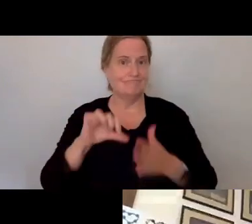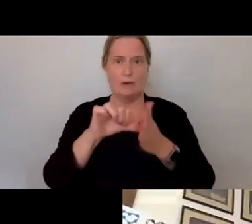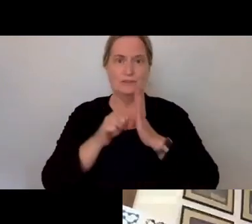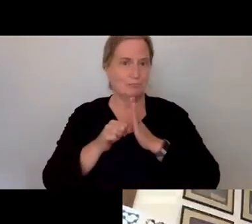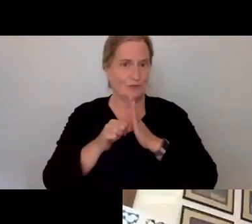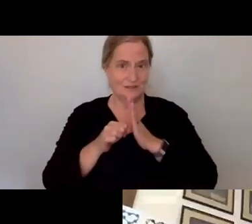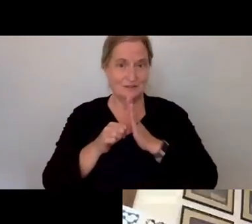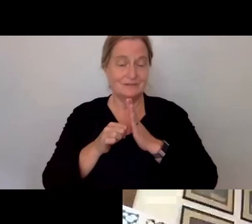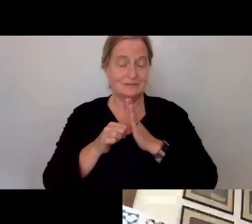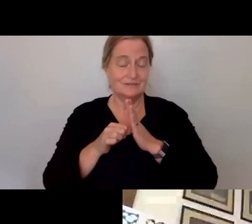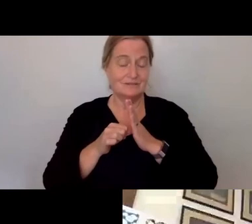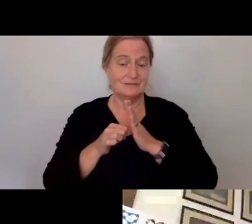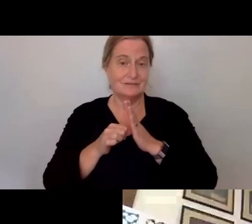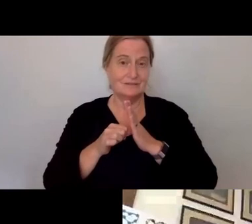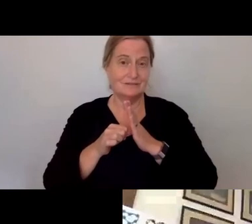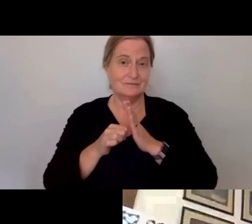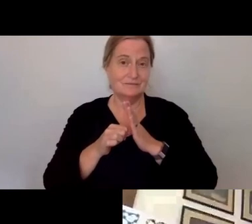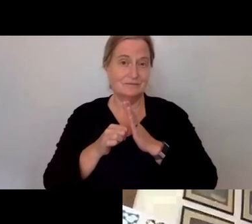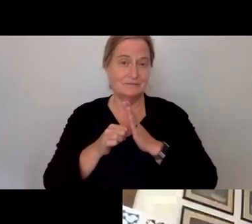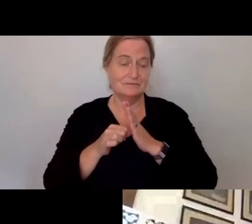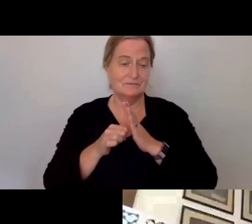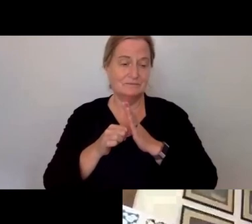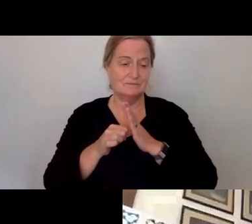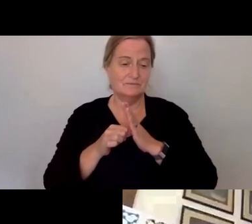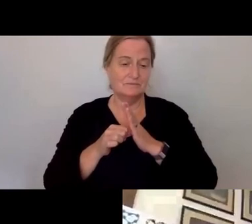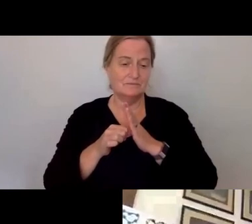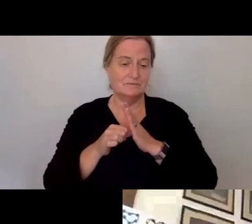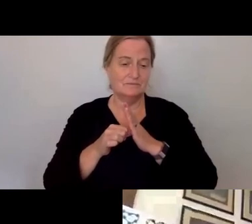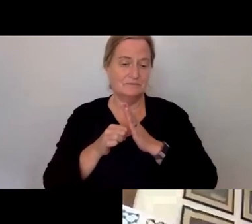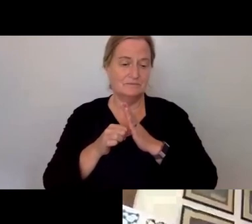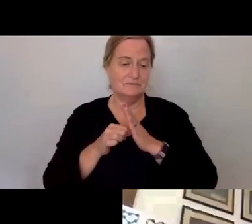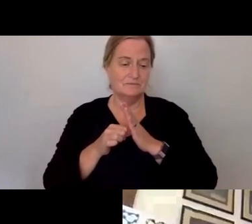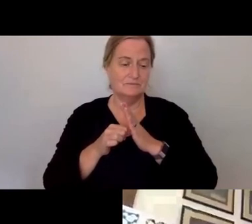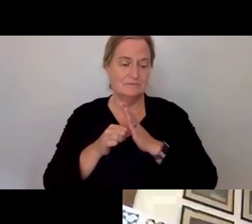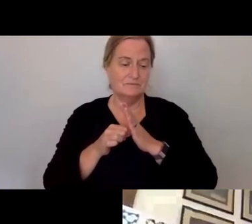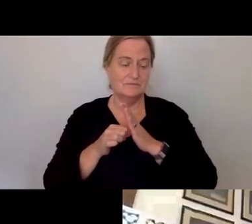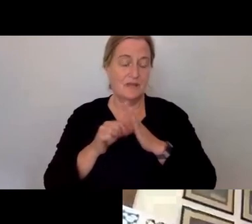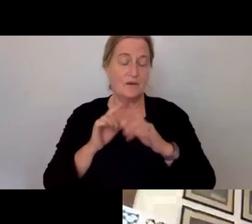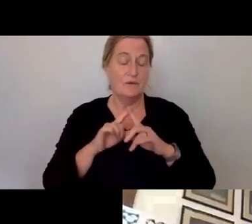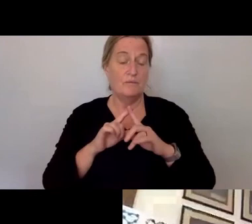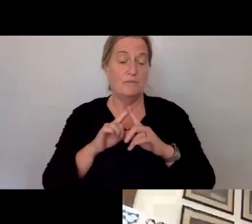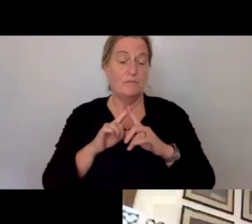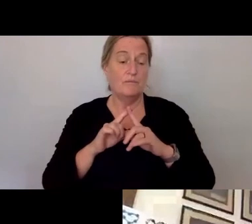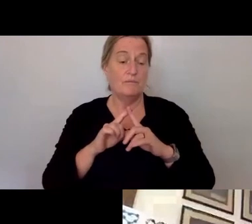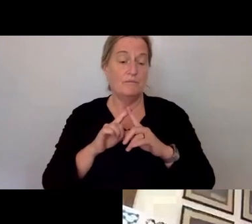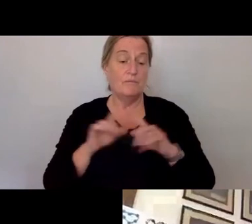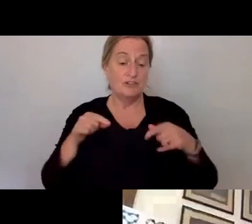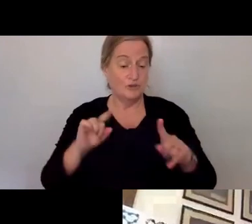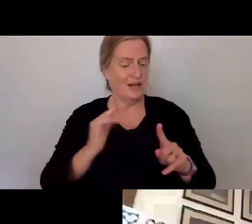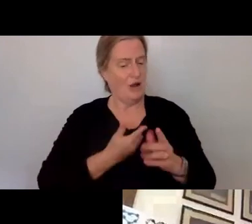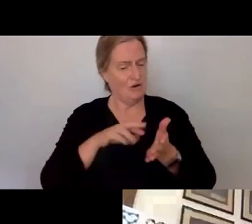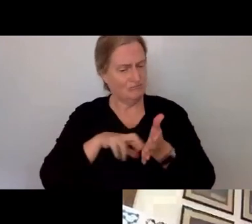But one of the things she did in the course of our study and thought